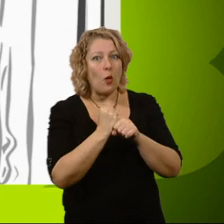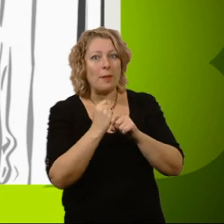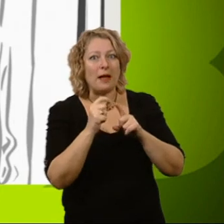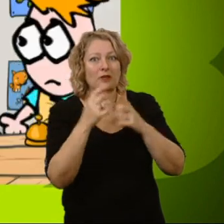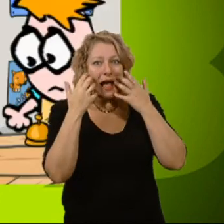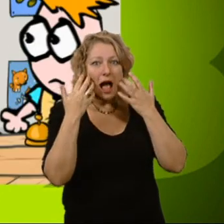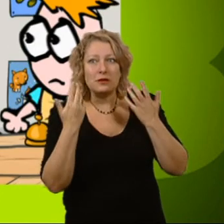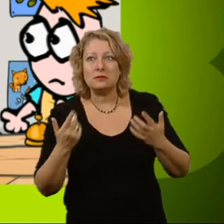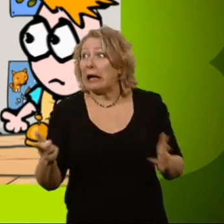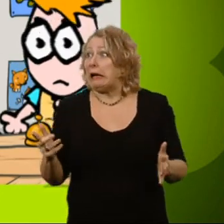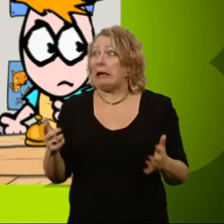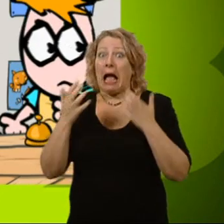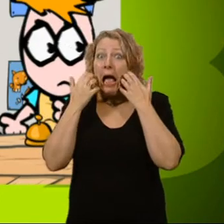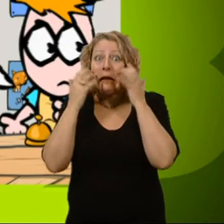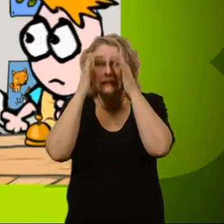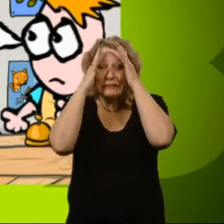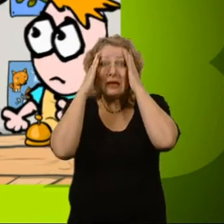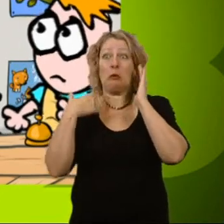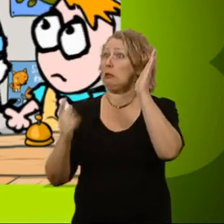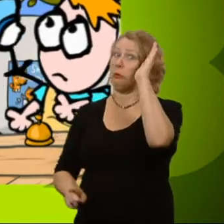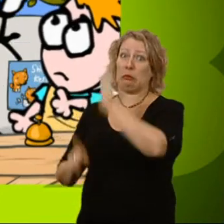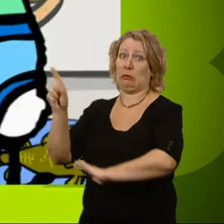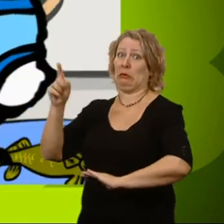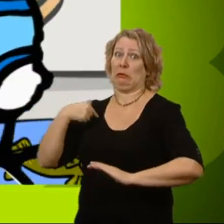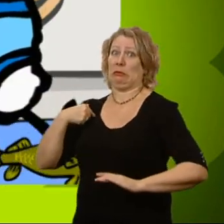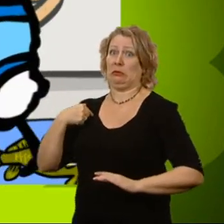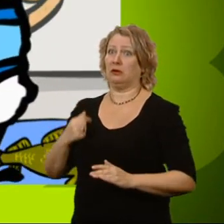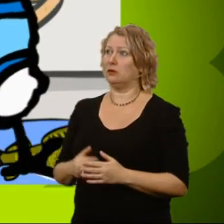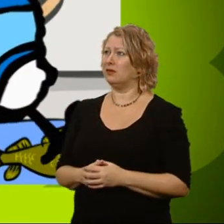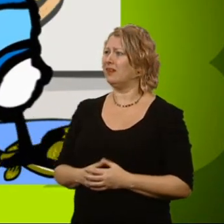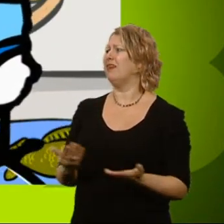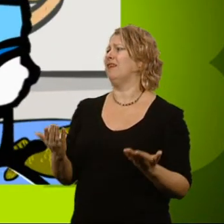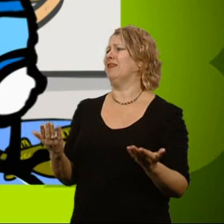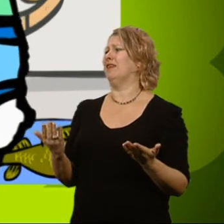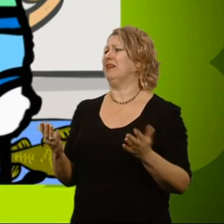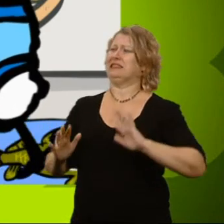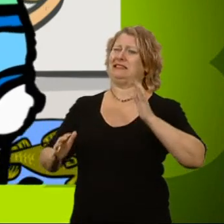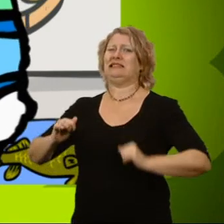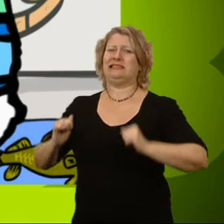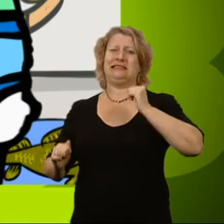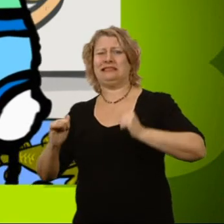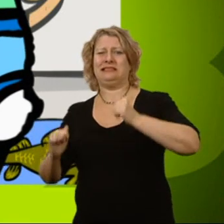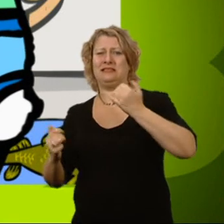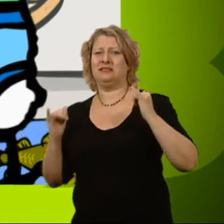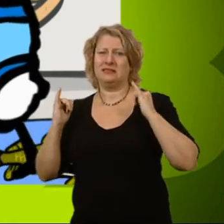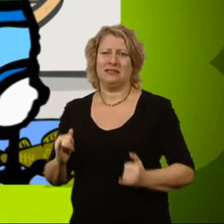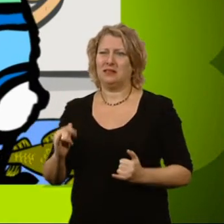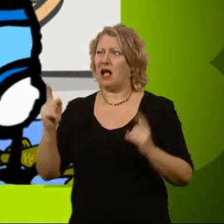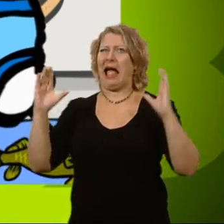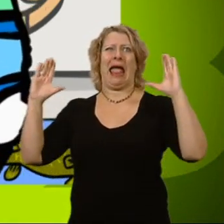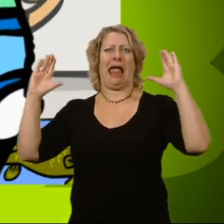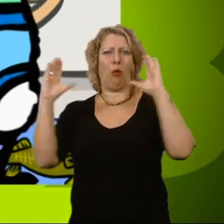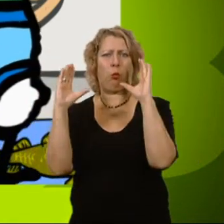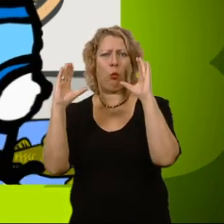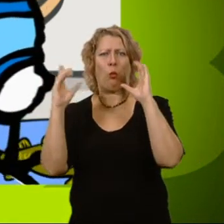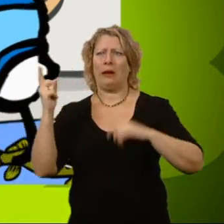Paltrow's cat. Ah, a cat! Oh, that can mess me up. No, no, no, no, no, dearie me. I'm sure this hole's got